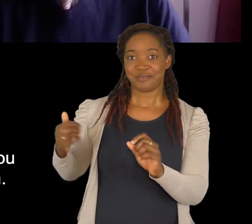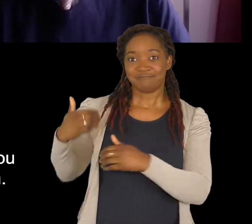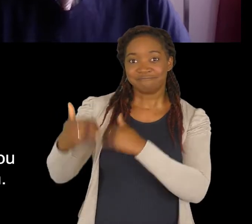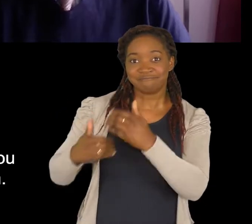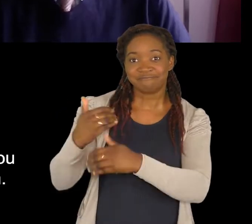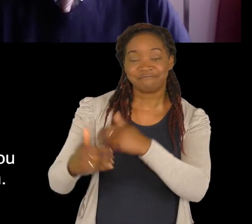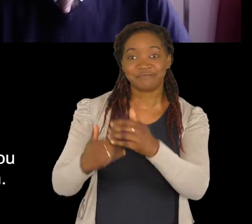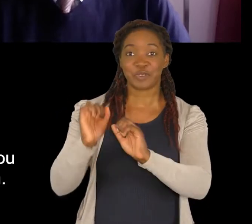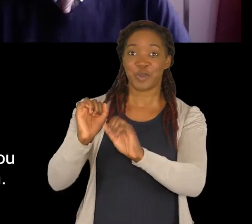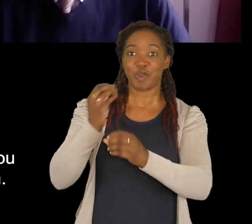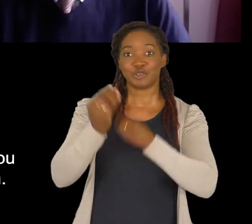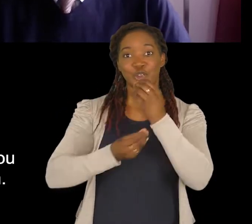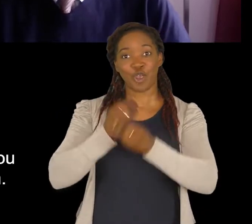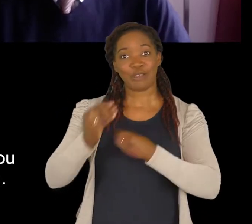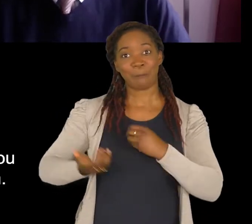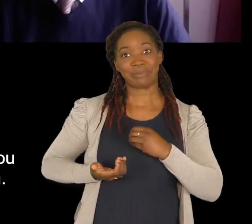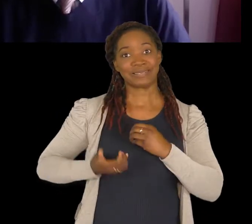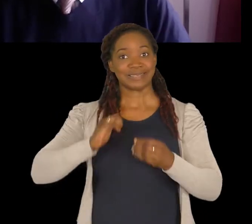stories of